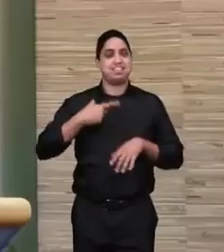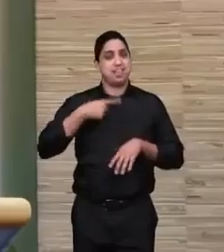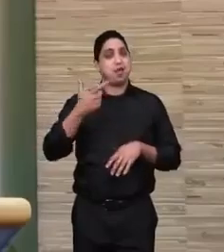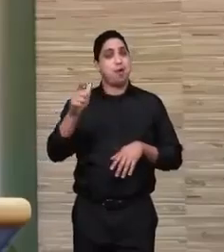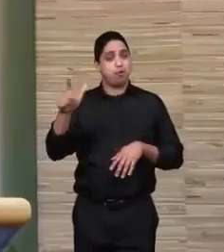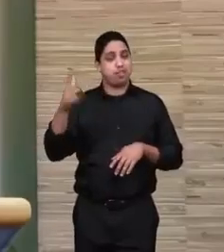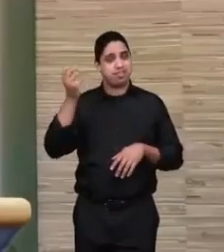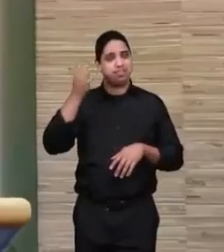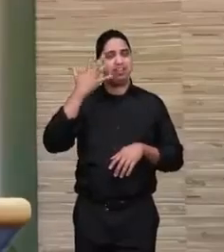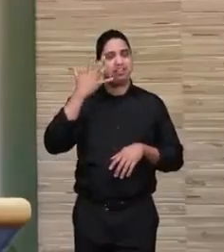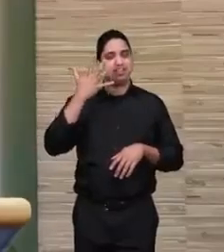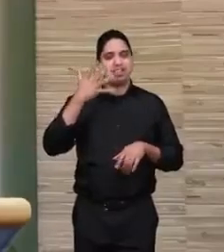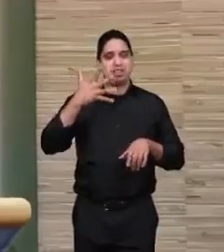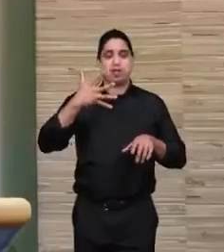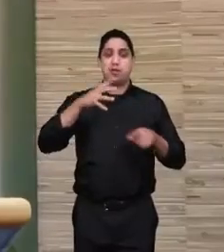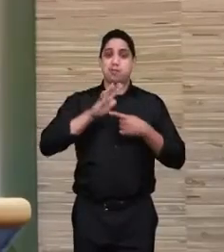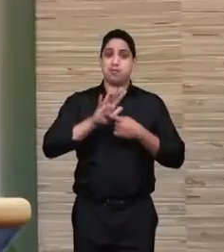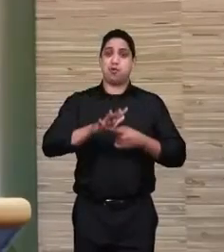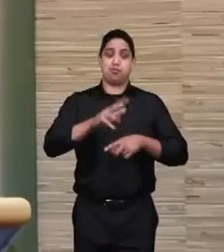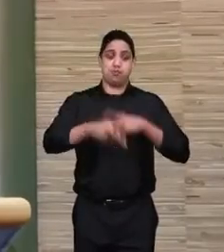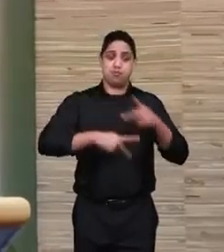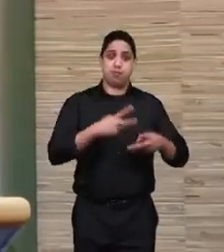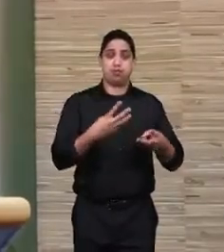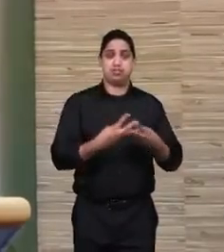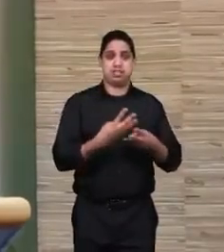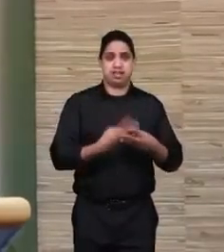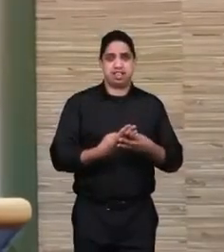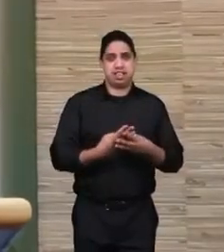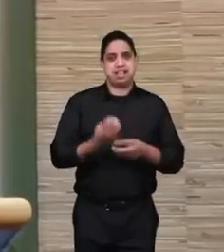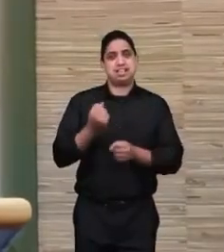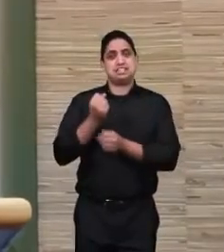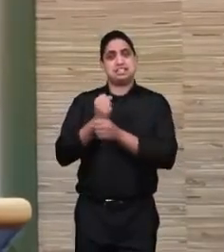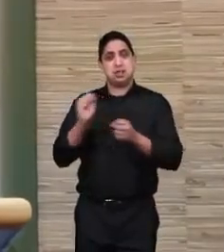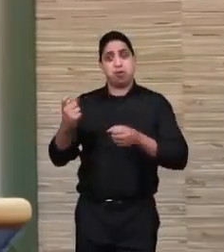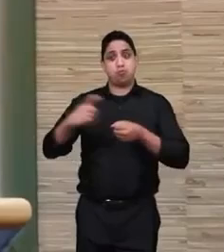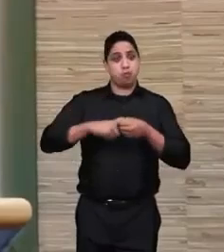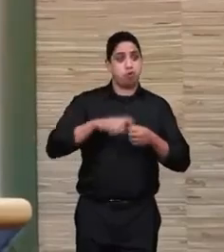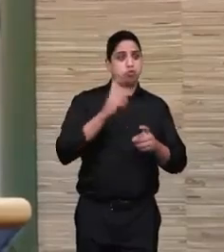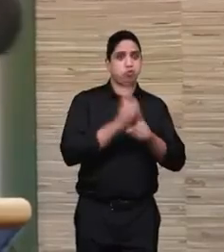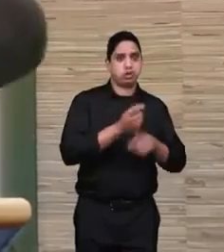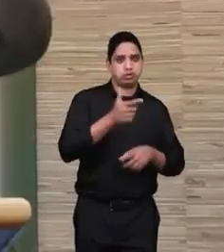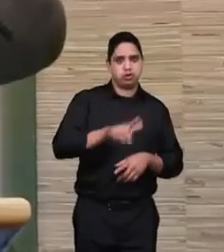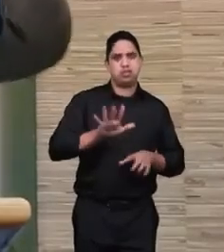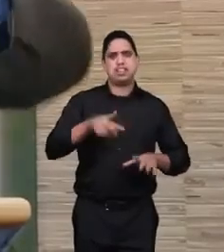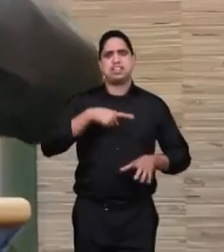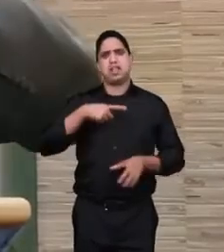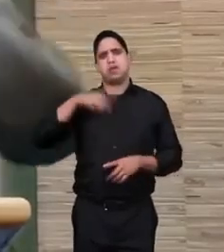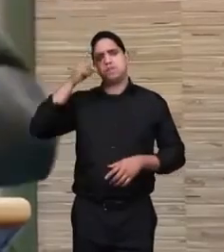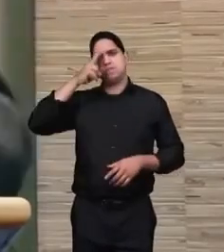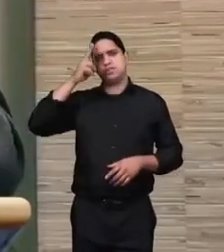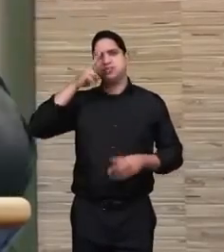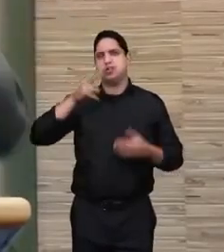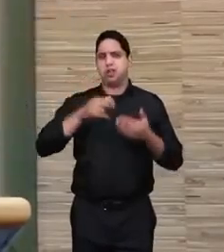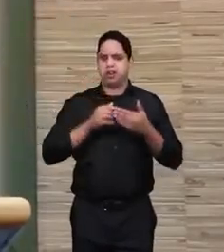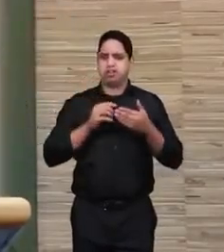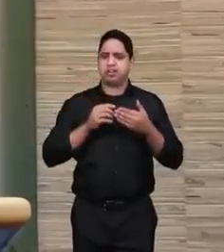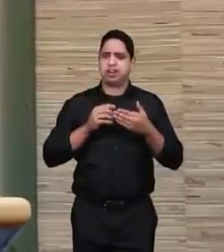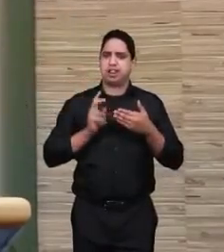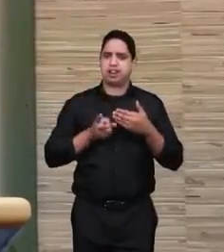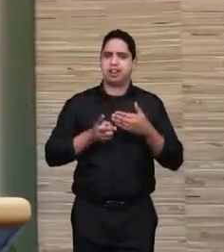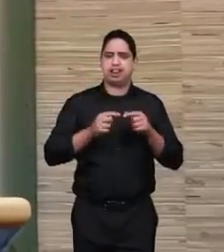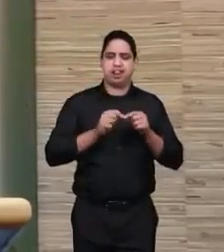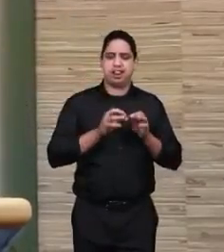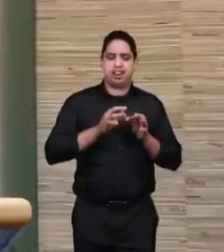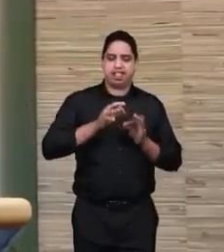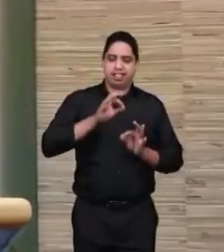are other revelations concerning Israel. Samson returns. So there's a long history